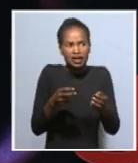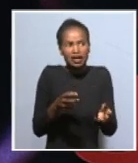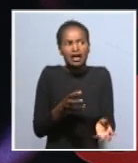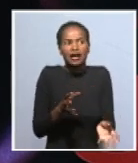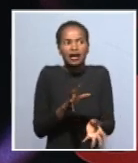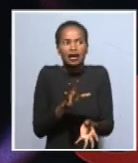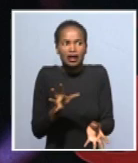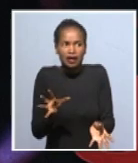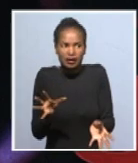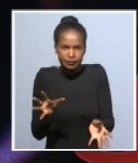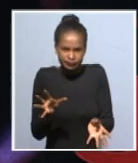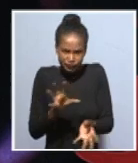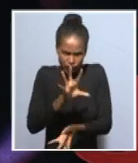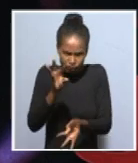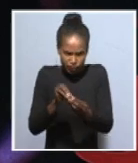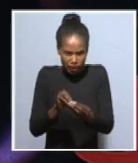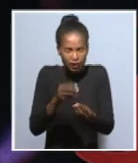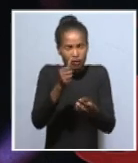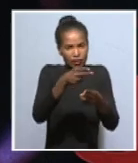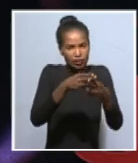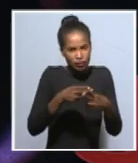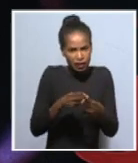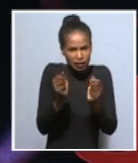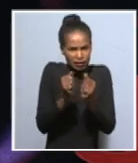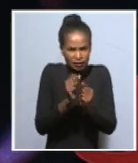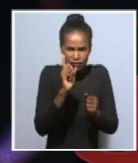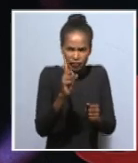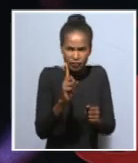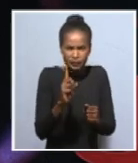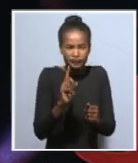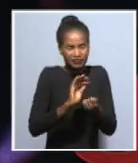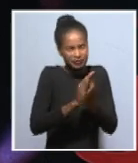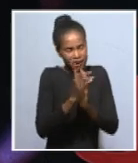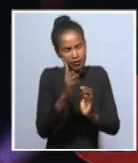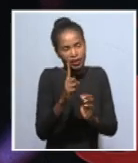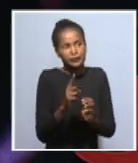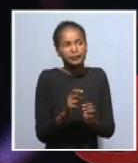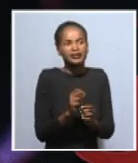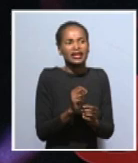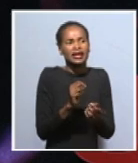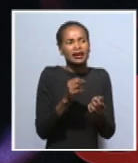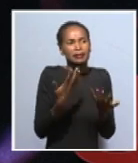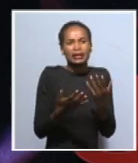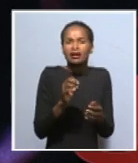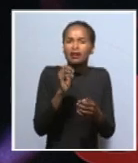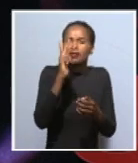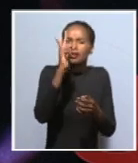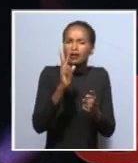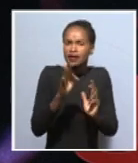arrears into the main amount. But what we are saying is, for clients who are not yet at a legal stage,